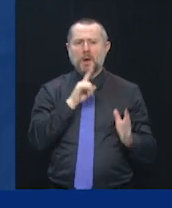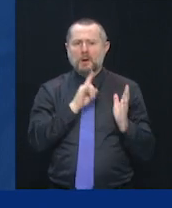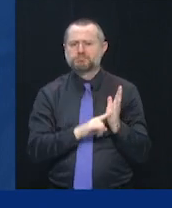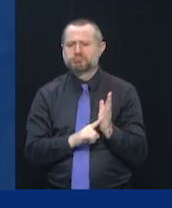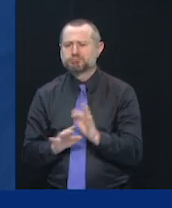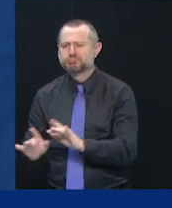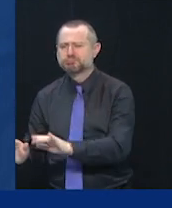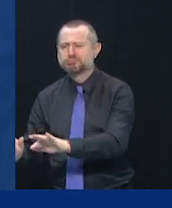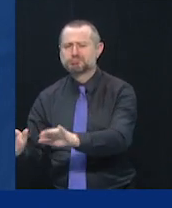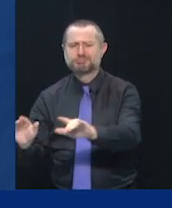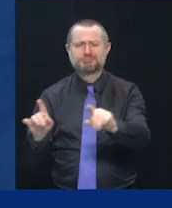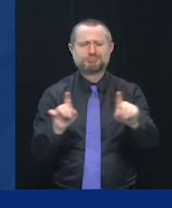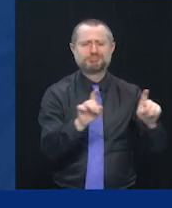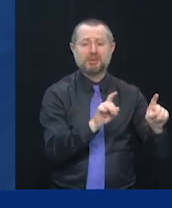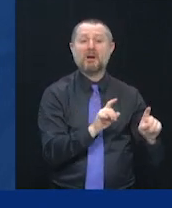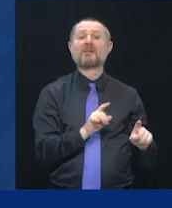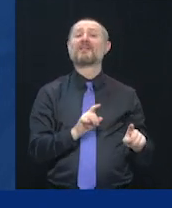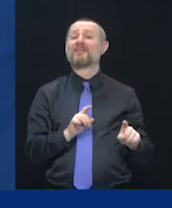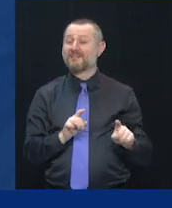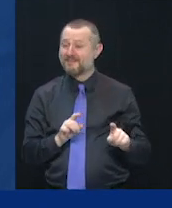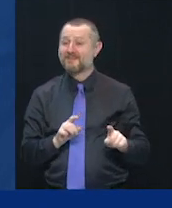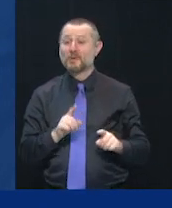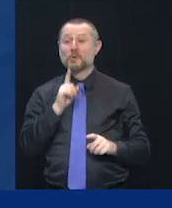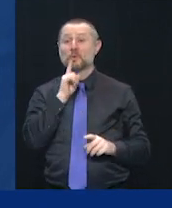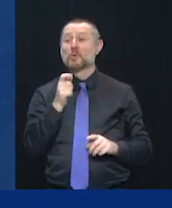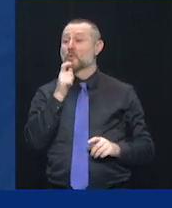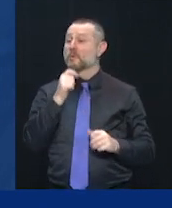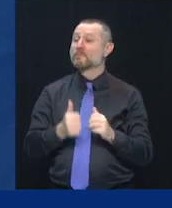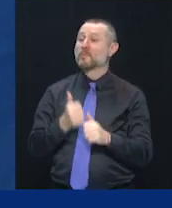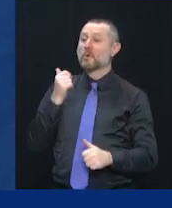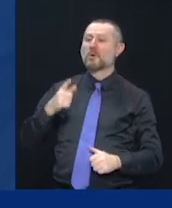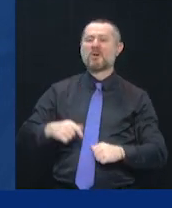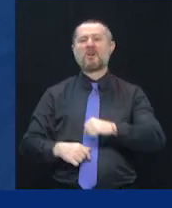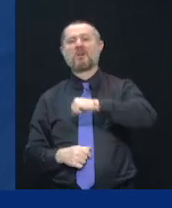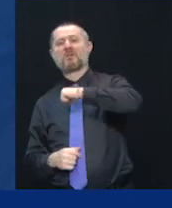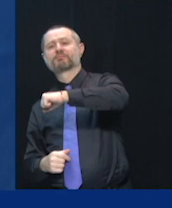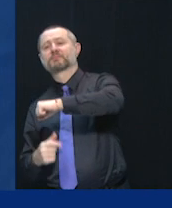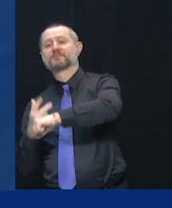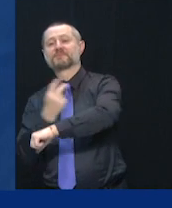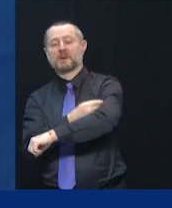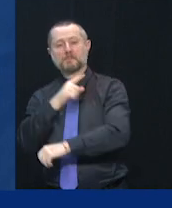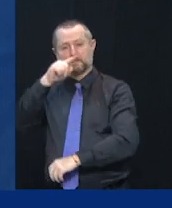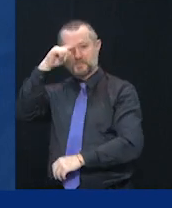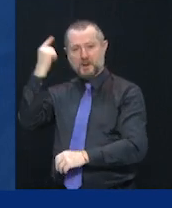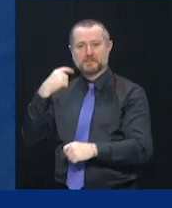shown that you have a higher rate of hesitancy in Black and Latino communities.